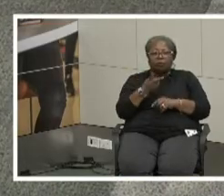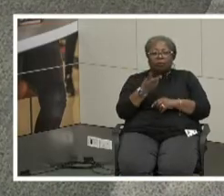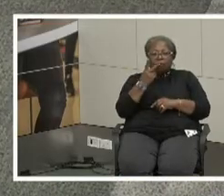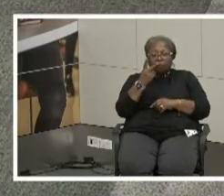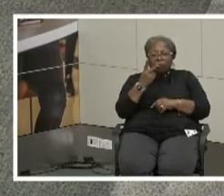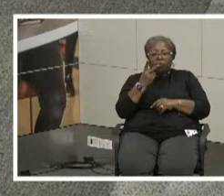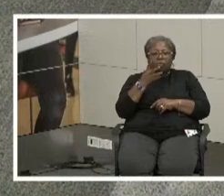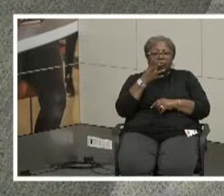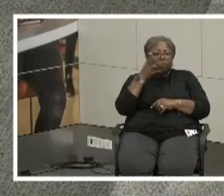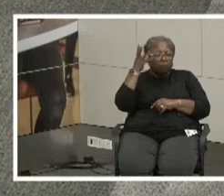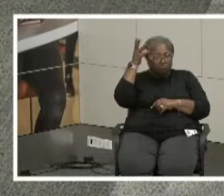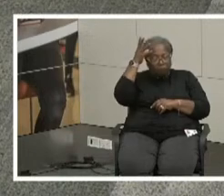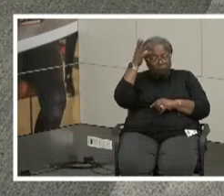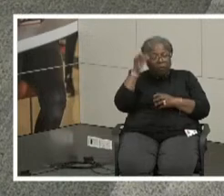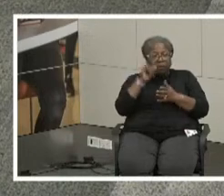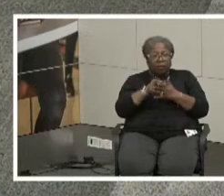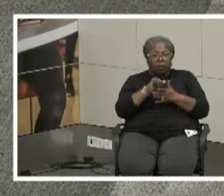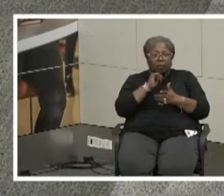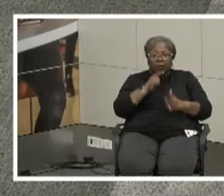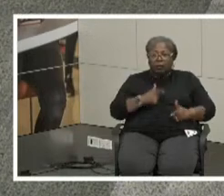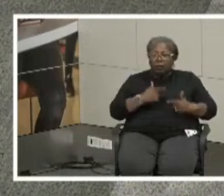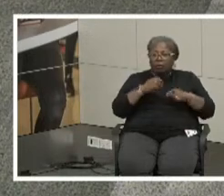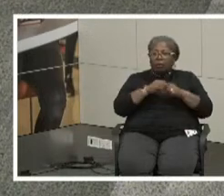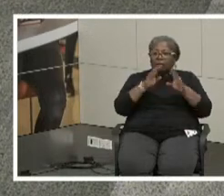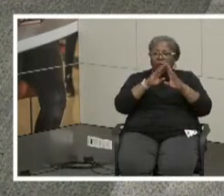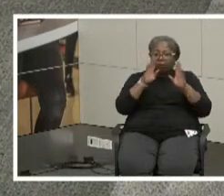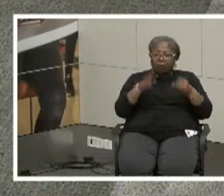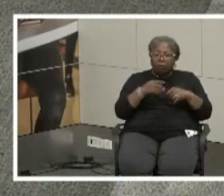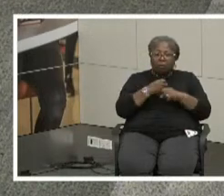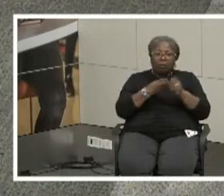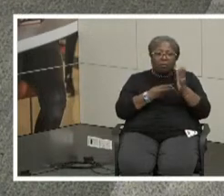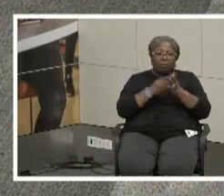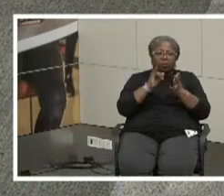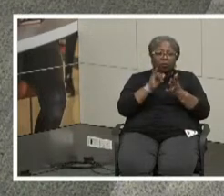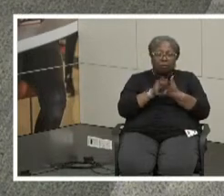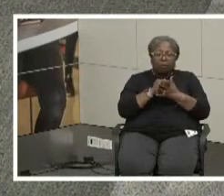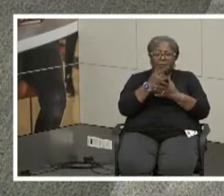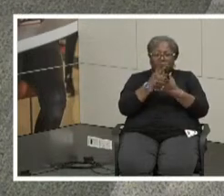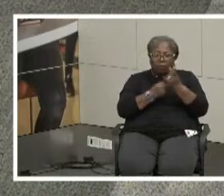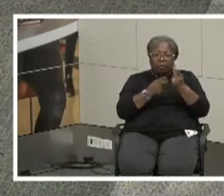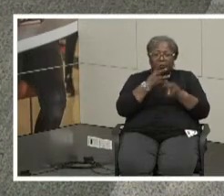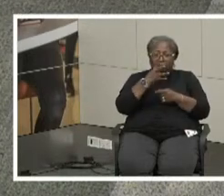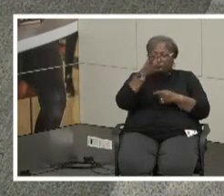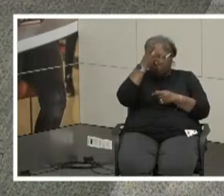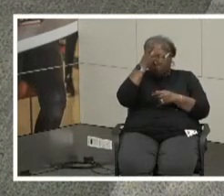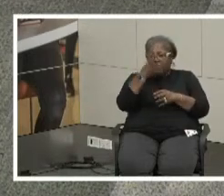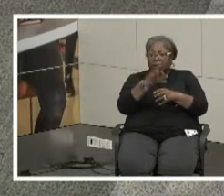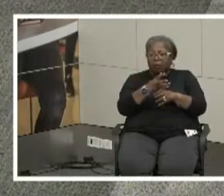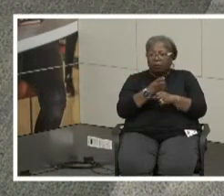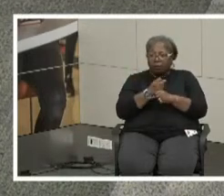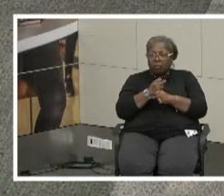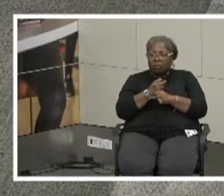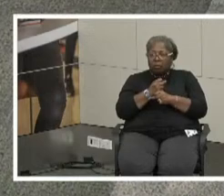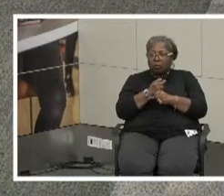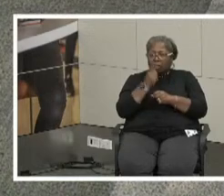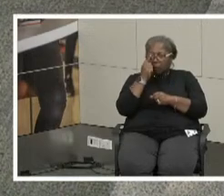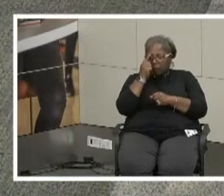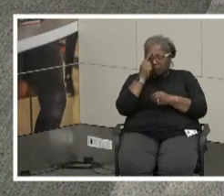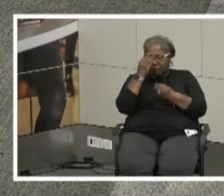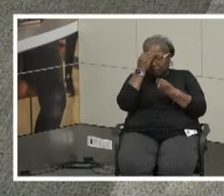c there's two parents that aren't living in the household to ensure that their both parents receive the